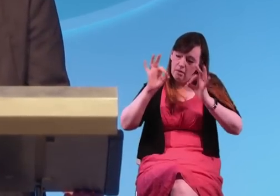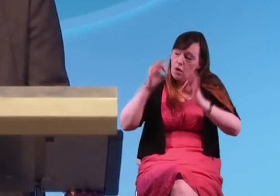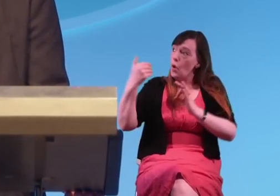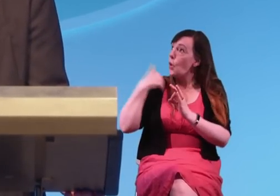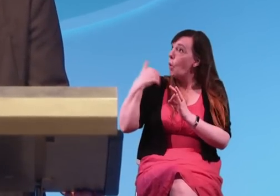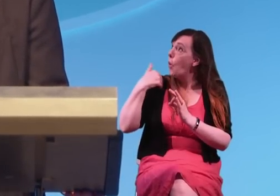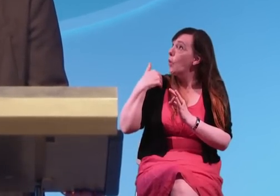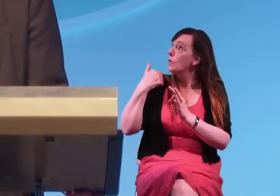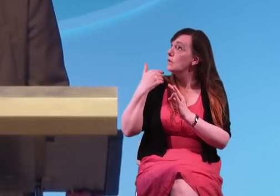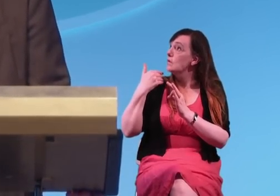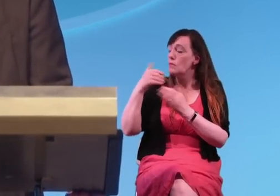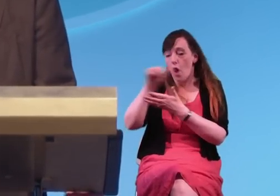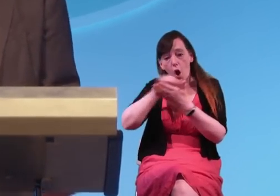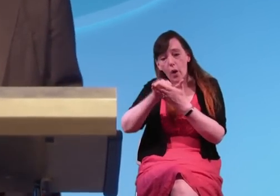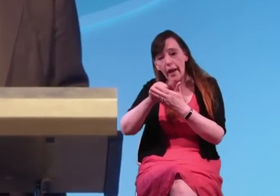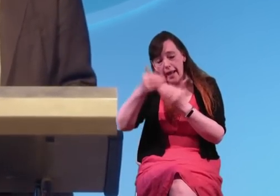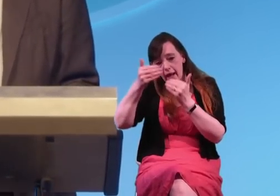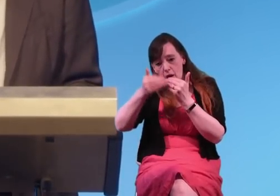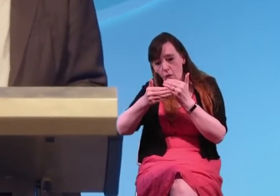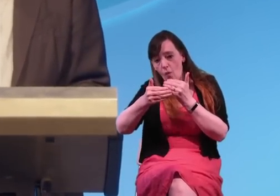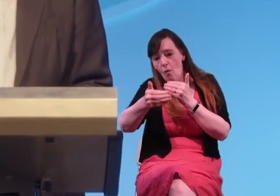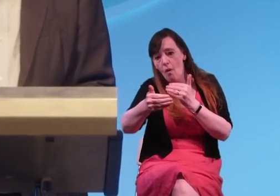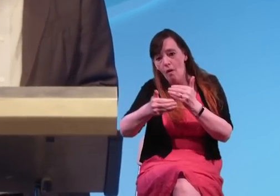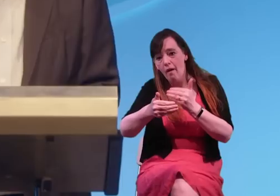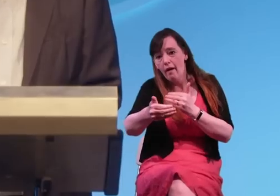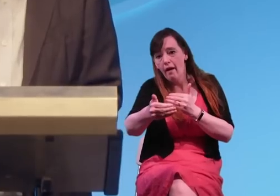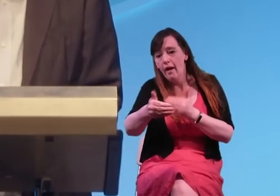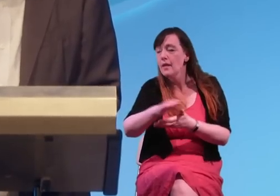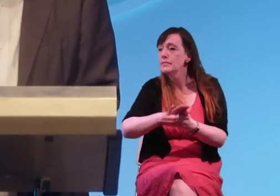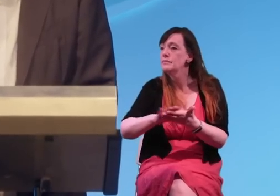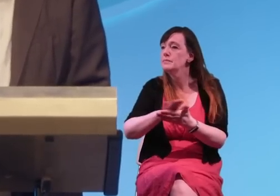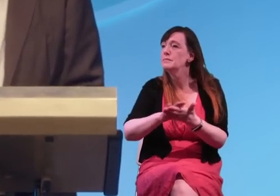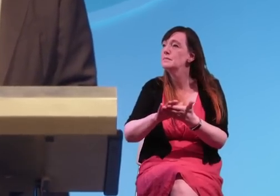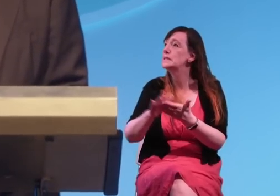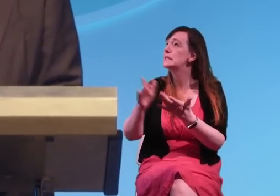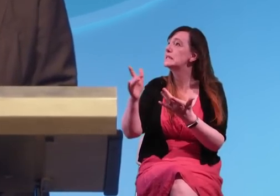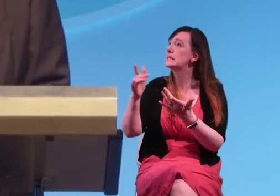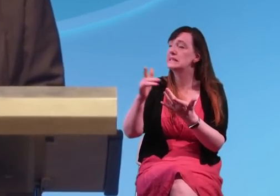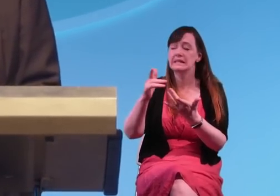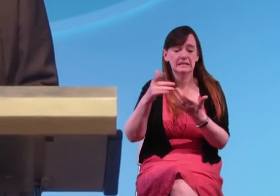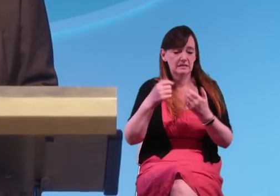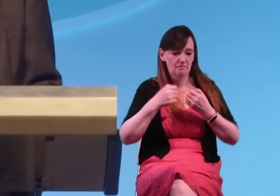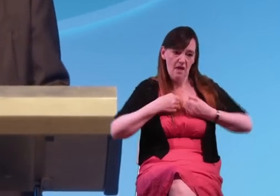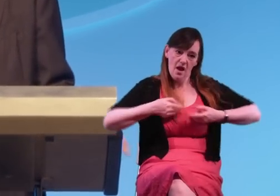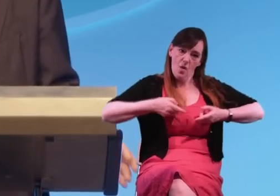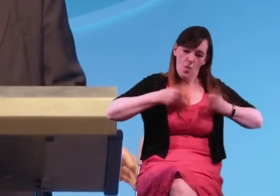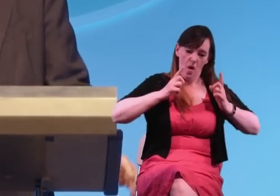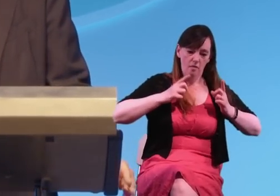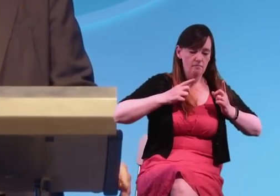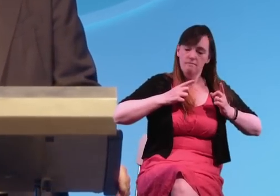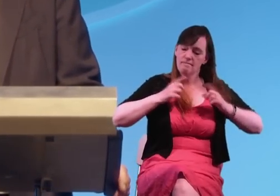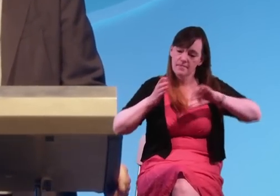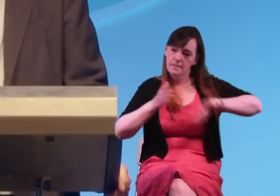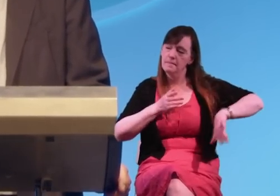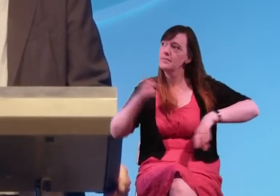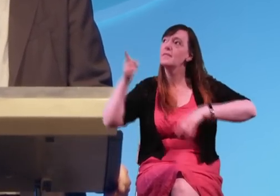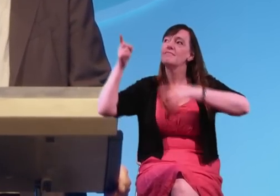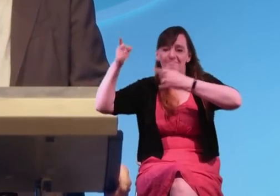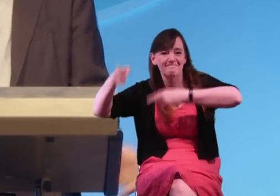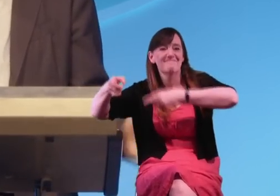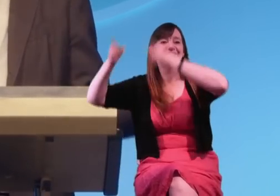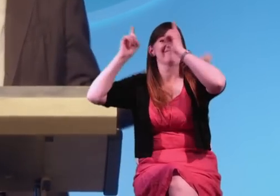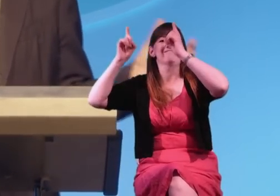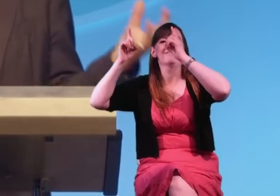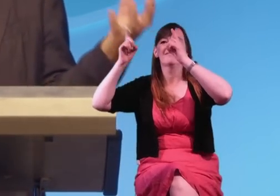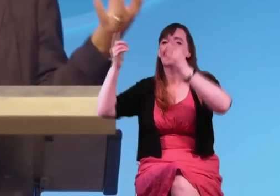calling is to be called under new management. It is, in C.S. Lewis's terminology,